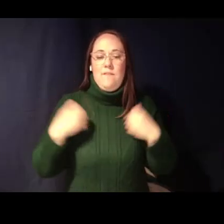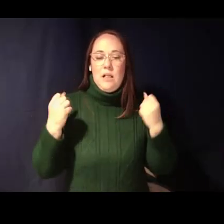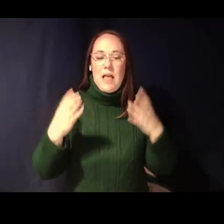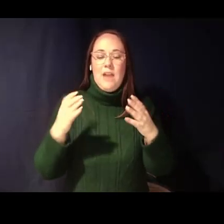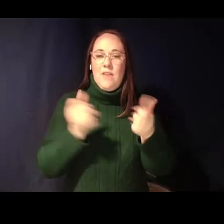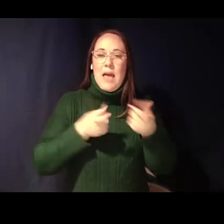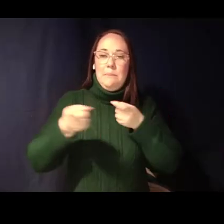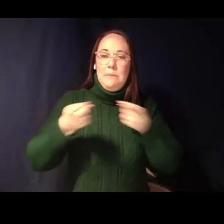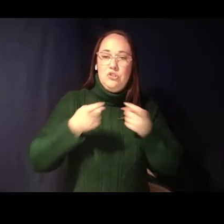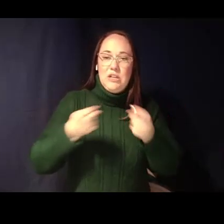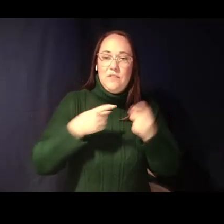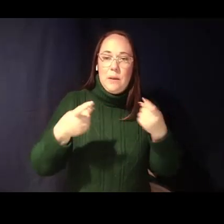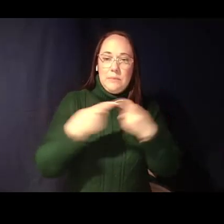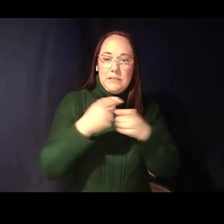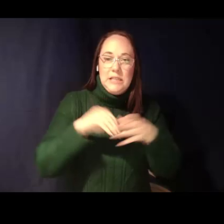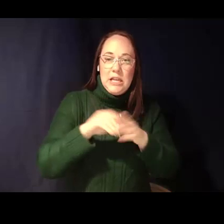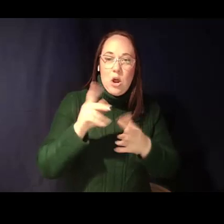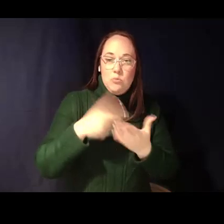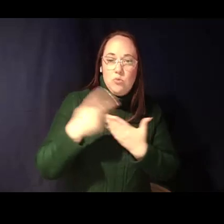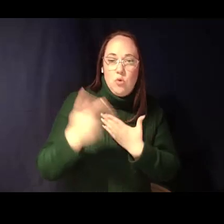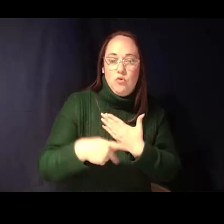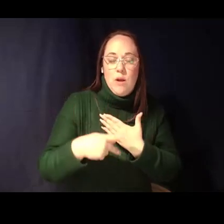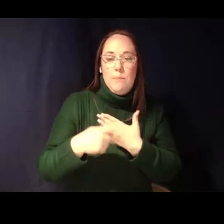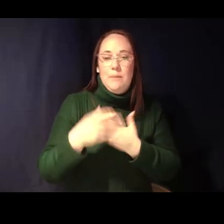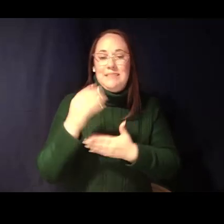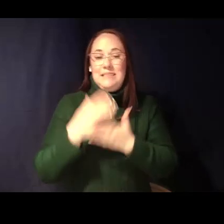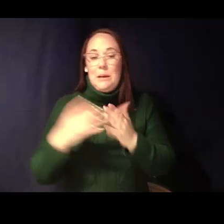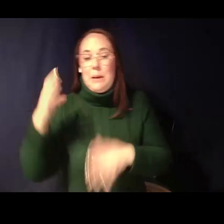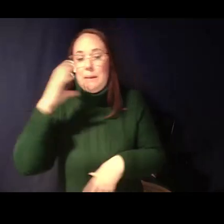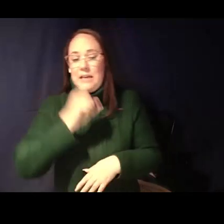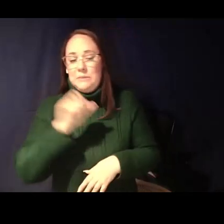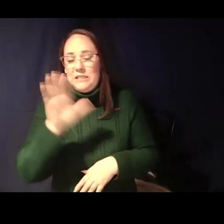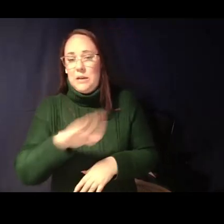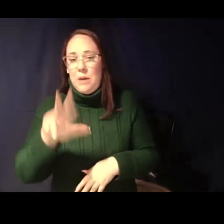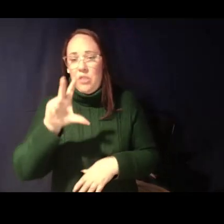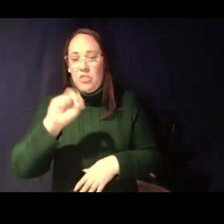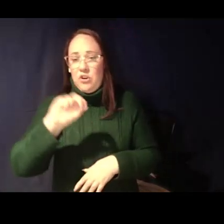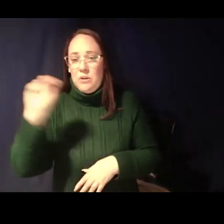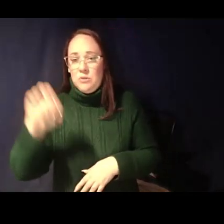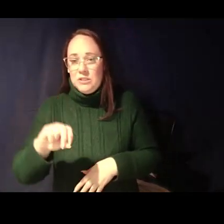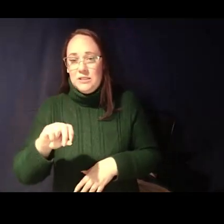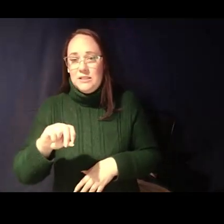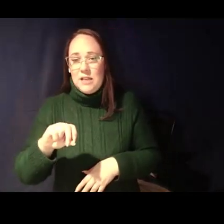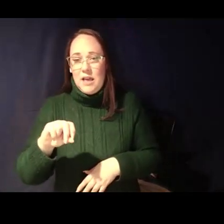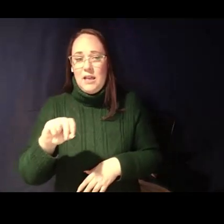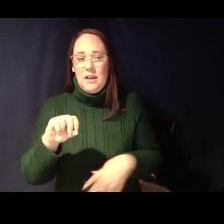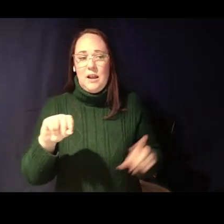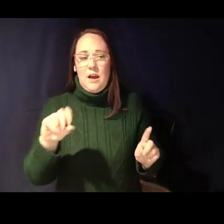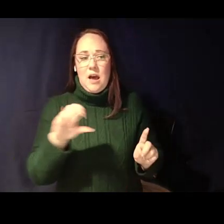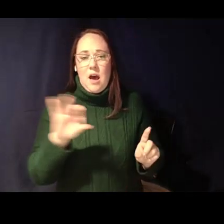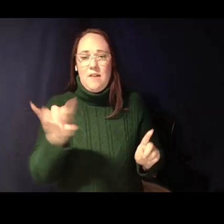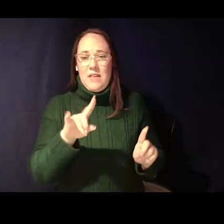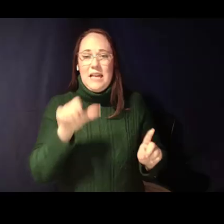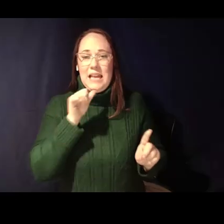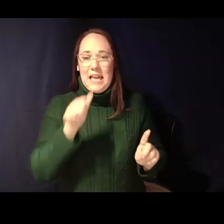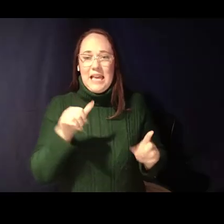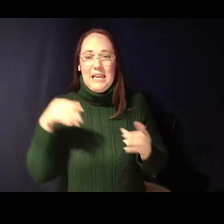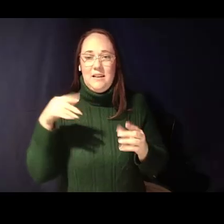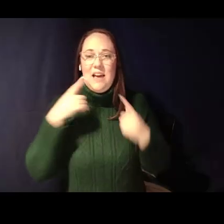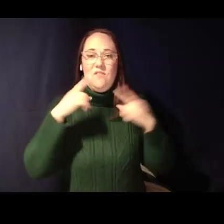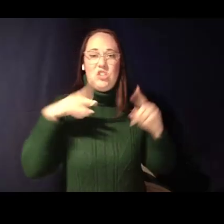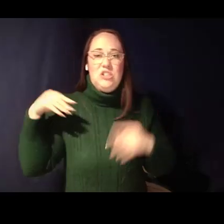administrative complexity in our program. Some estimates are that 30% of that inefficient spending is